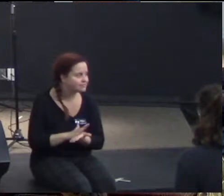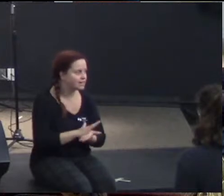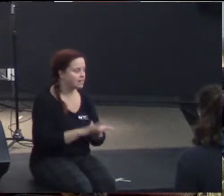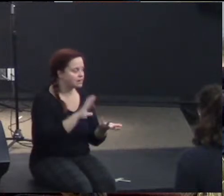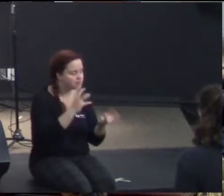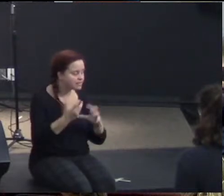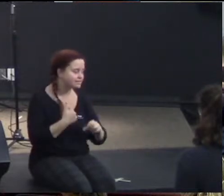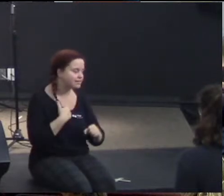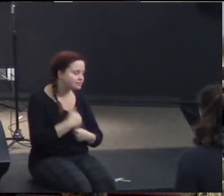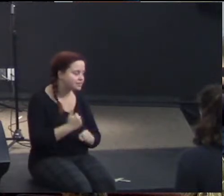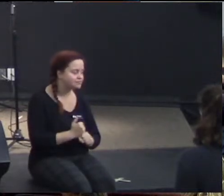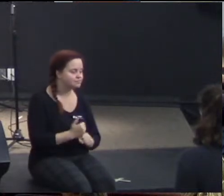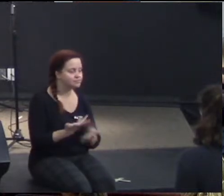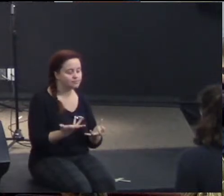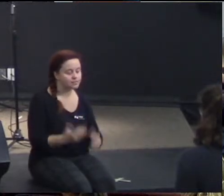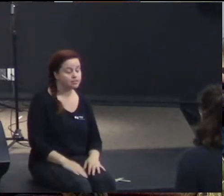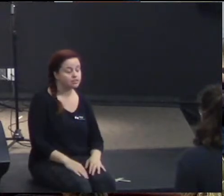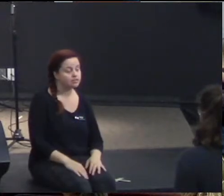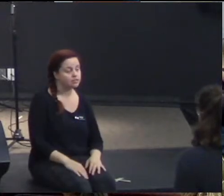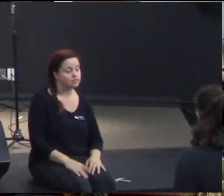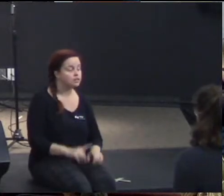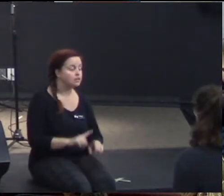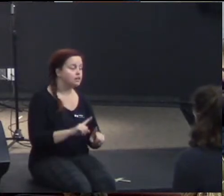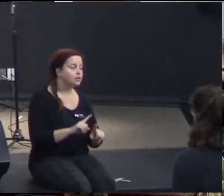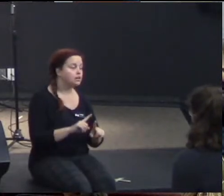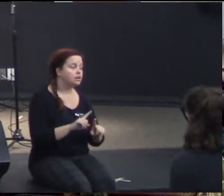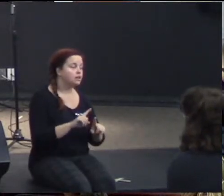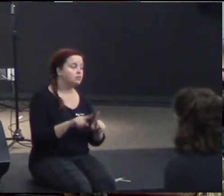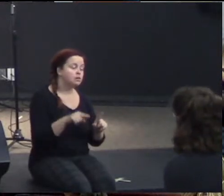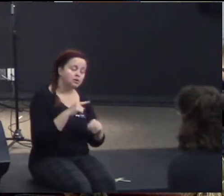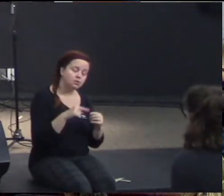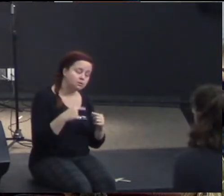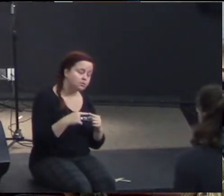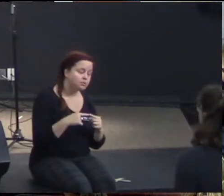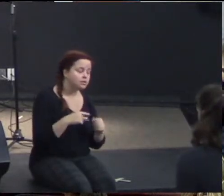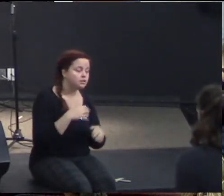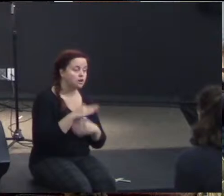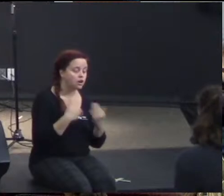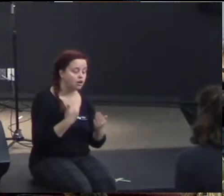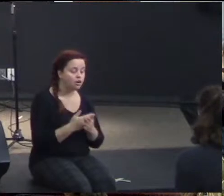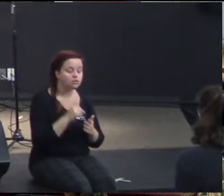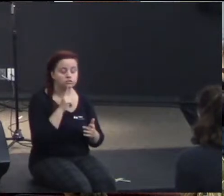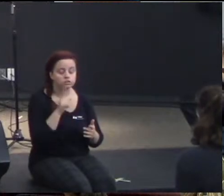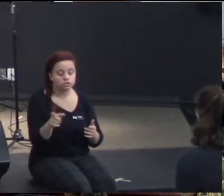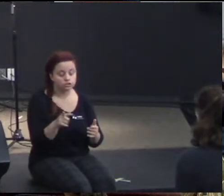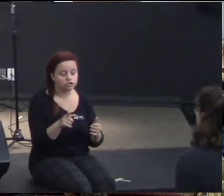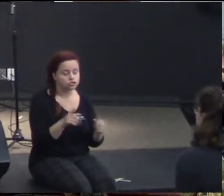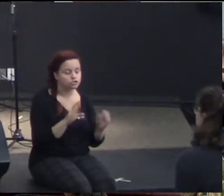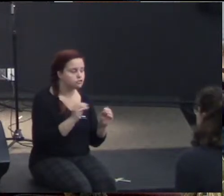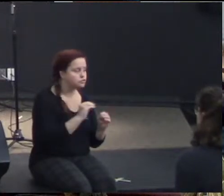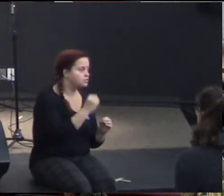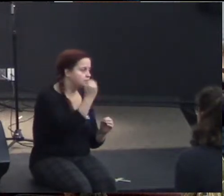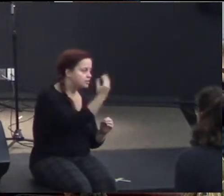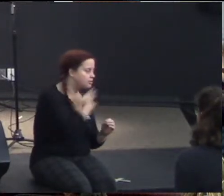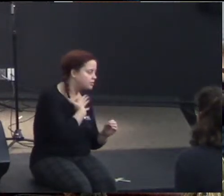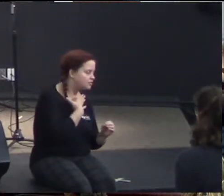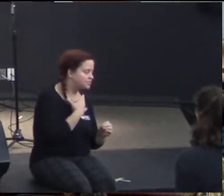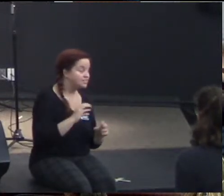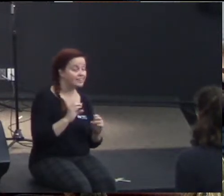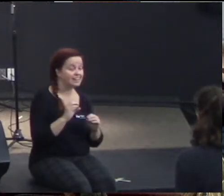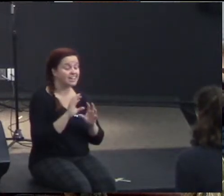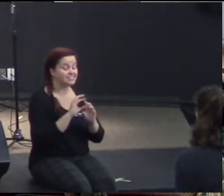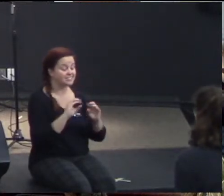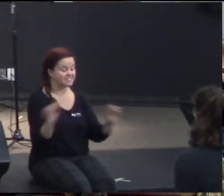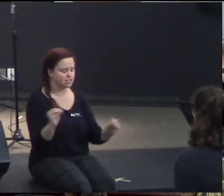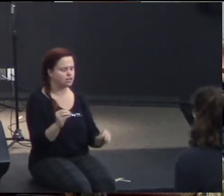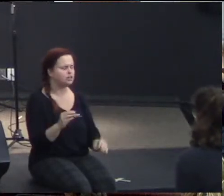But when there's all truth and no grace, that never leads to, oh, honey, I'm sorry. Here, let me clean